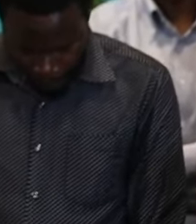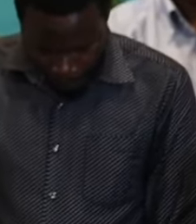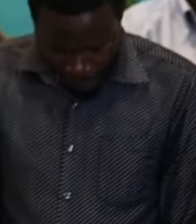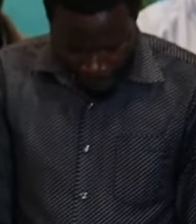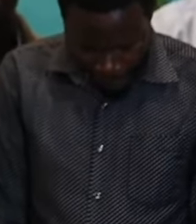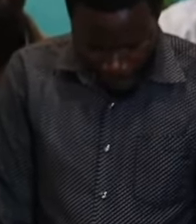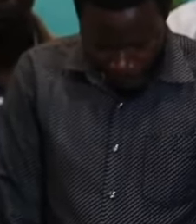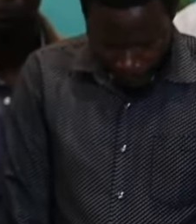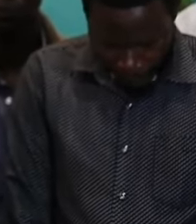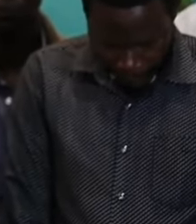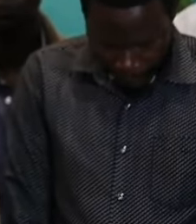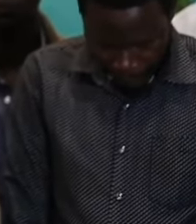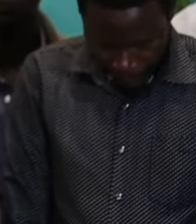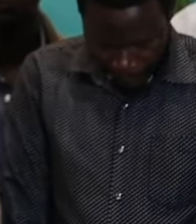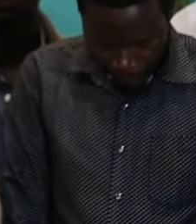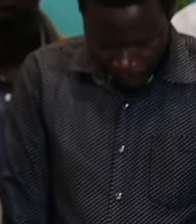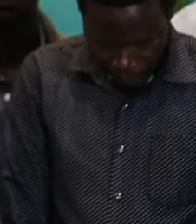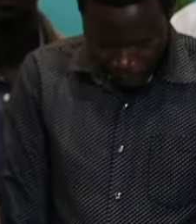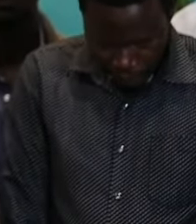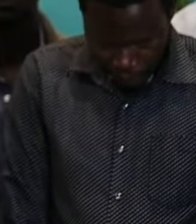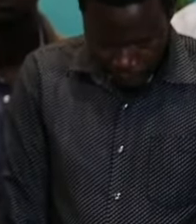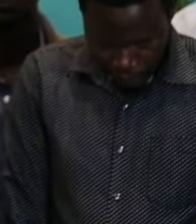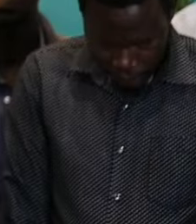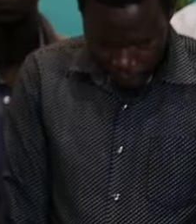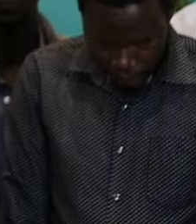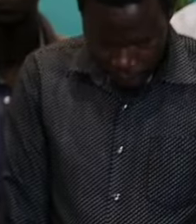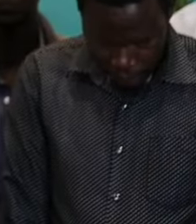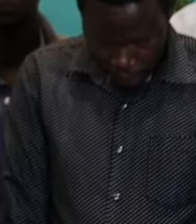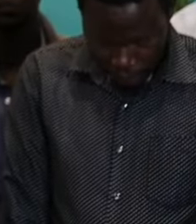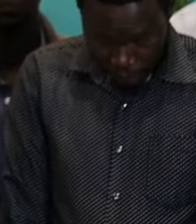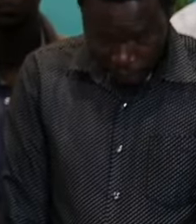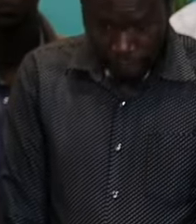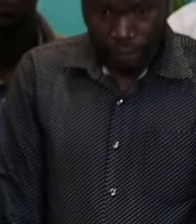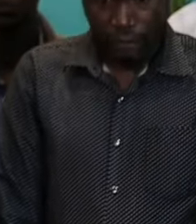How can you commit your relationship to God that you have no relationship?